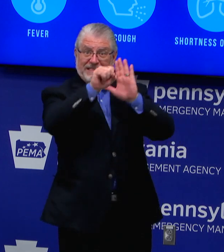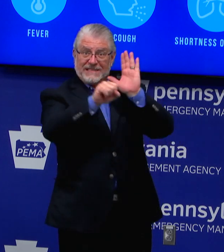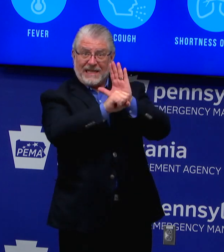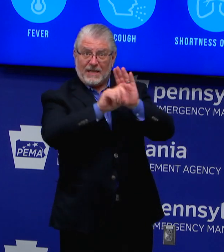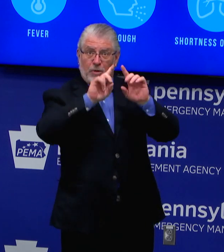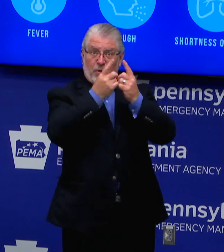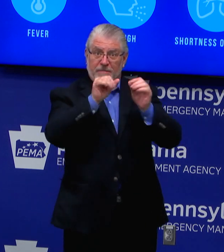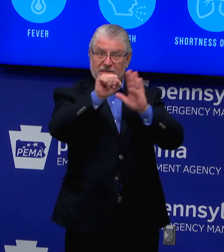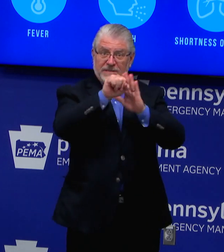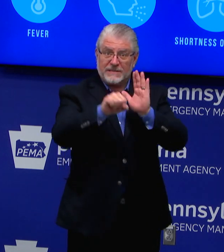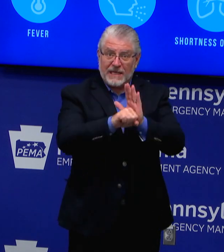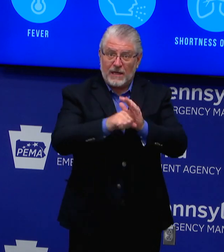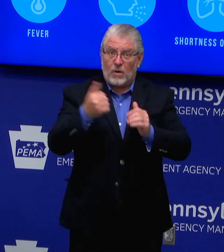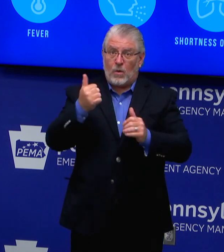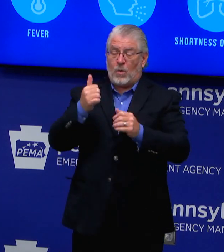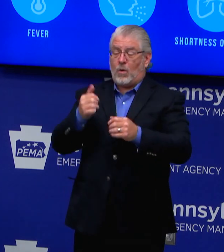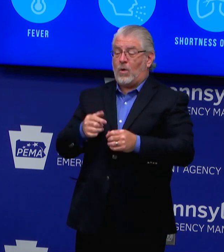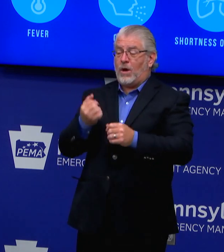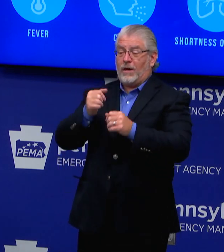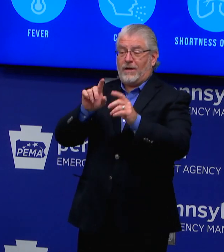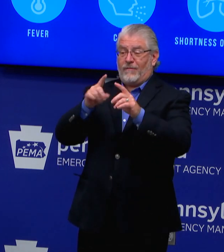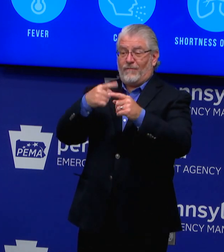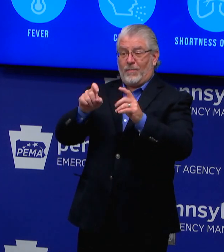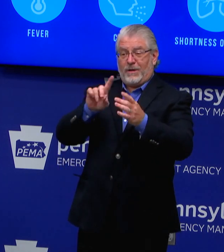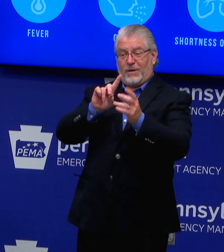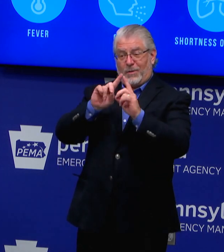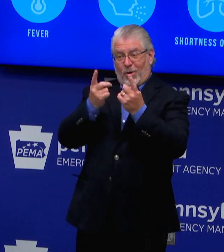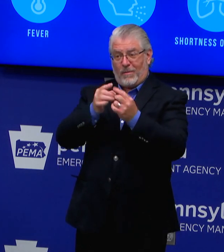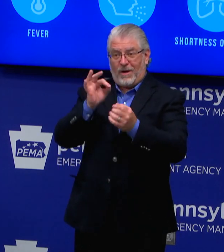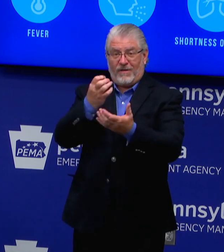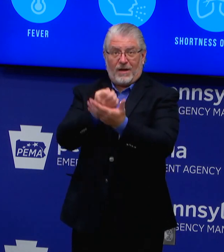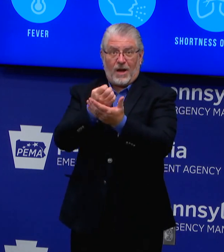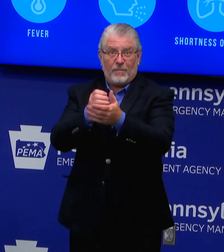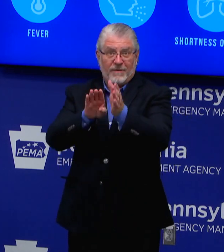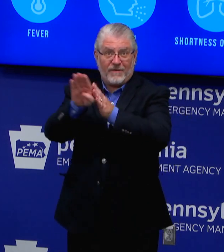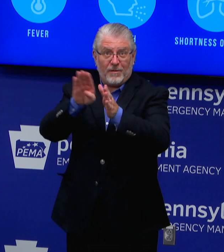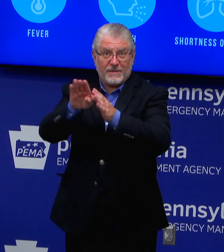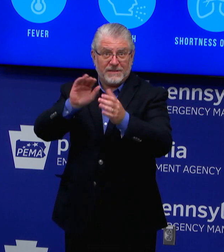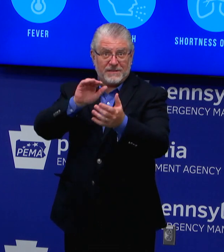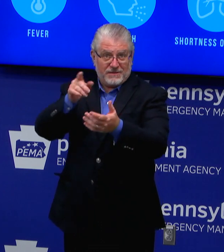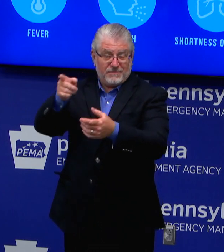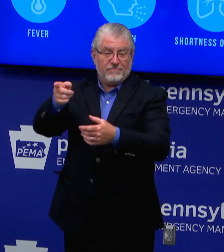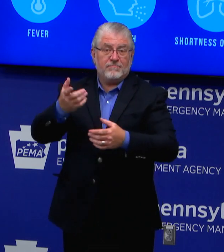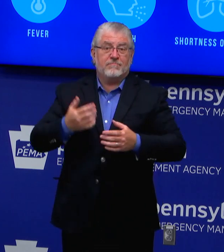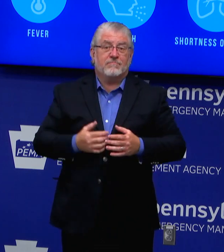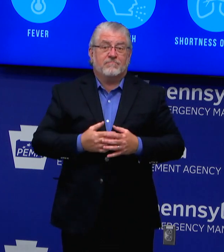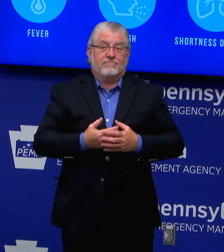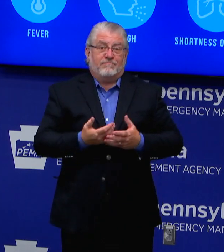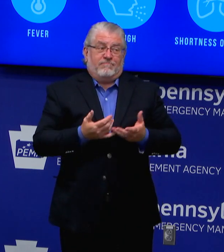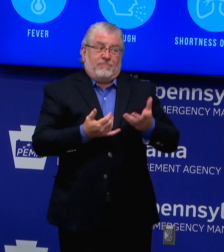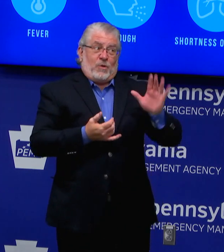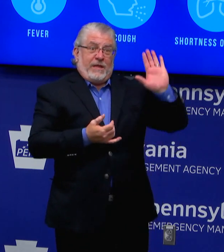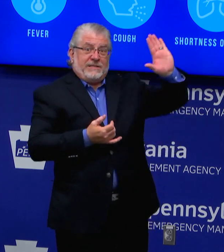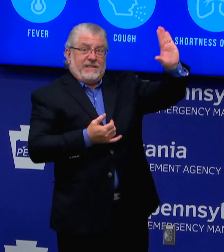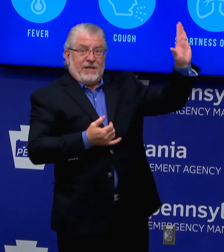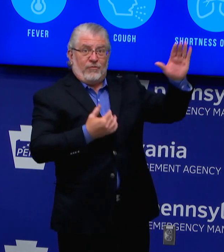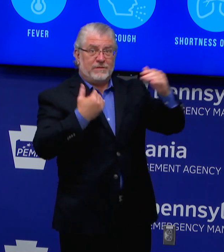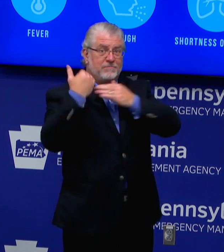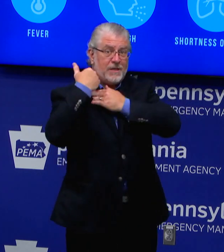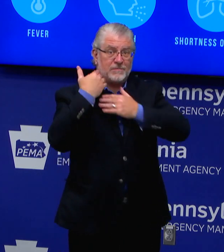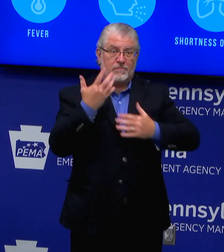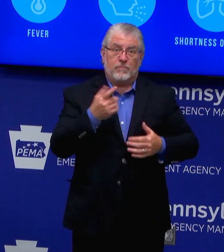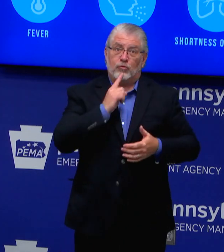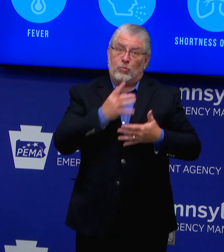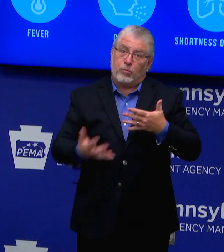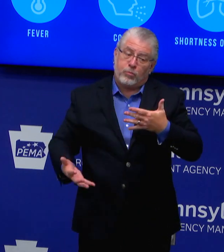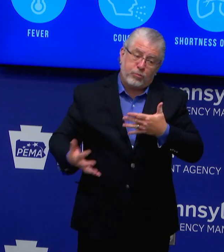Development or the Department of Health, then that's where the responsibility lies. But the primary responsibility here lies